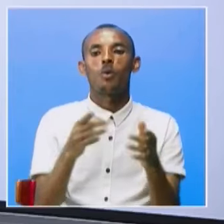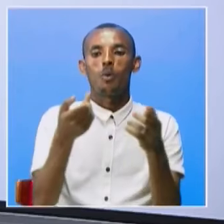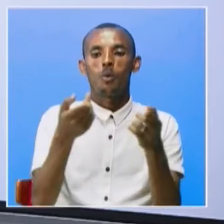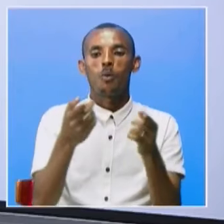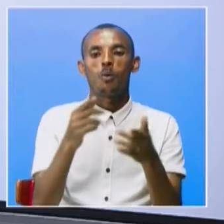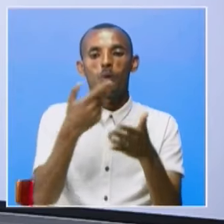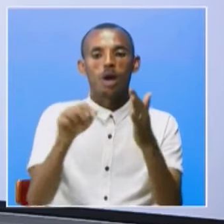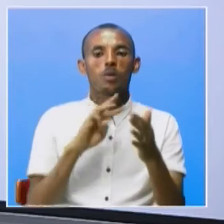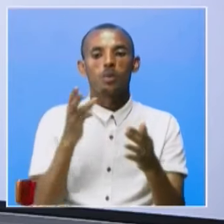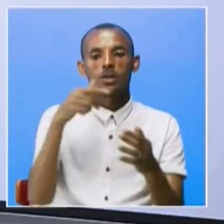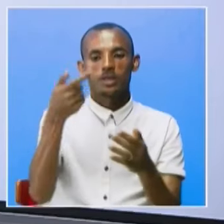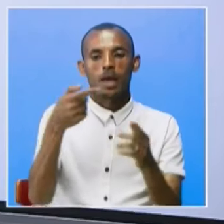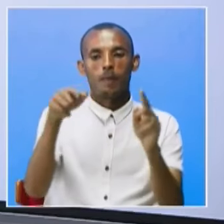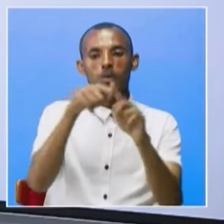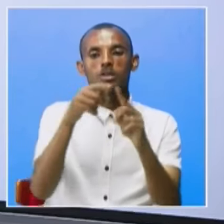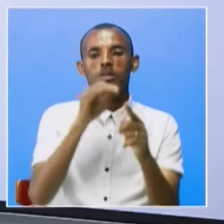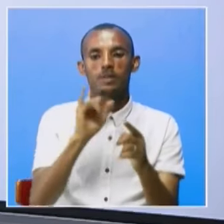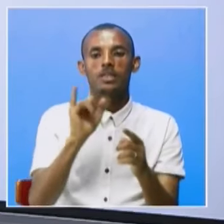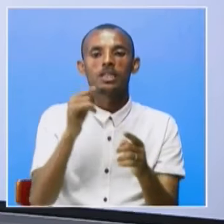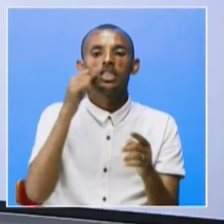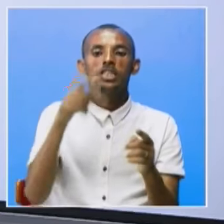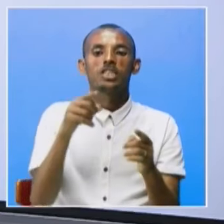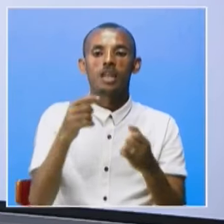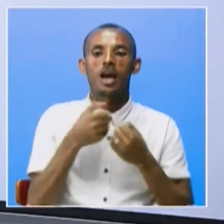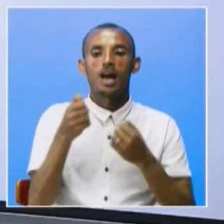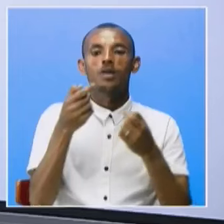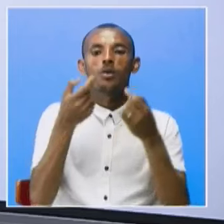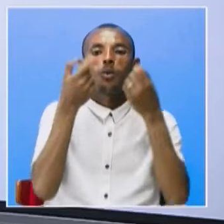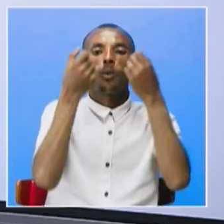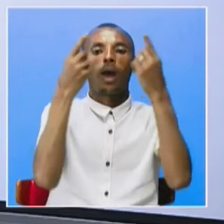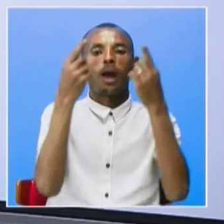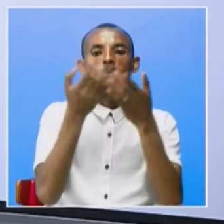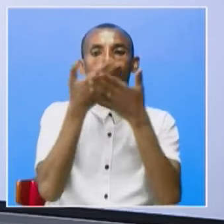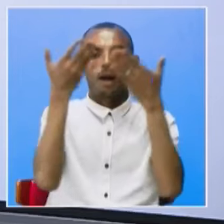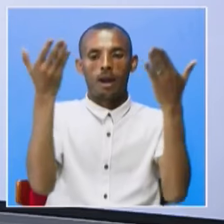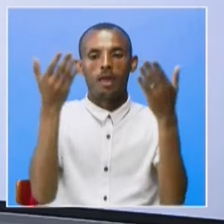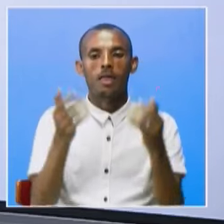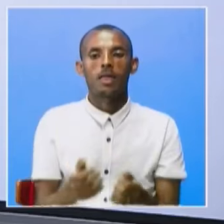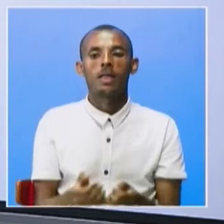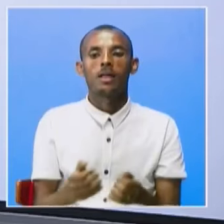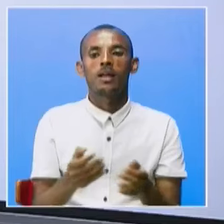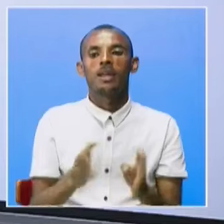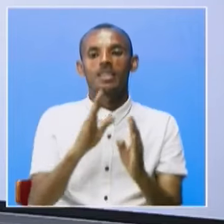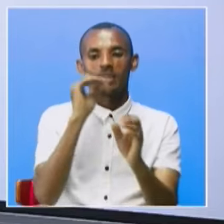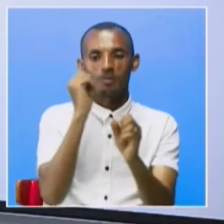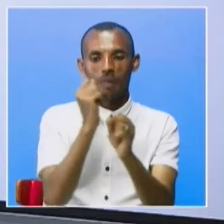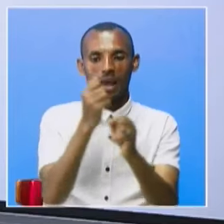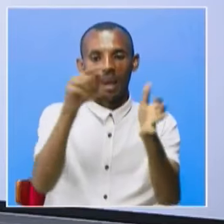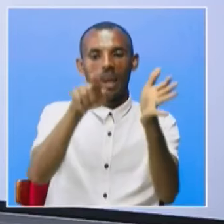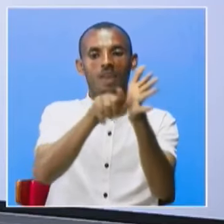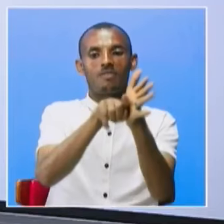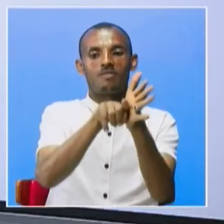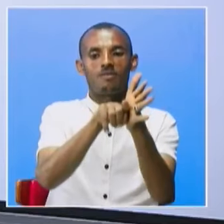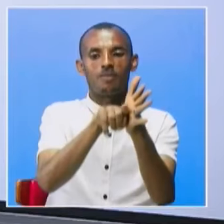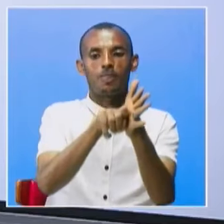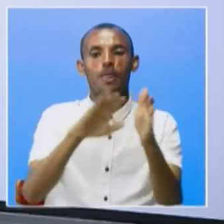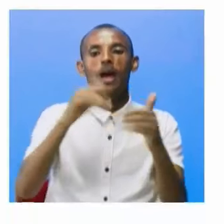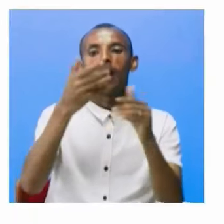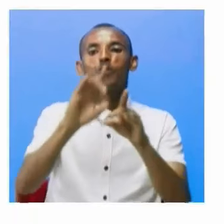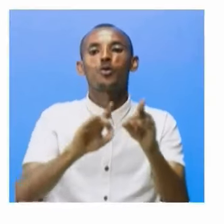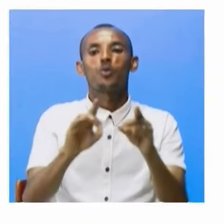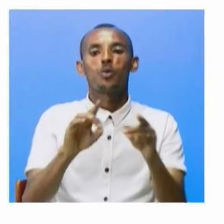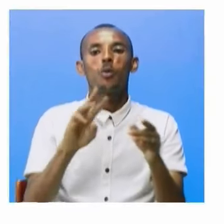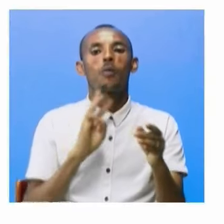The positive one is she has to wake up early. Yes? Okay, let's make it negative. How do we make it